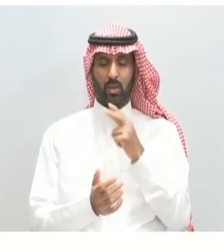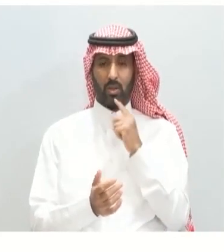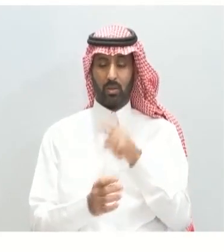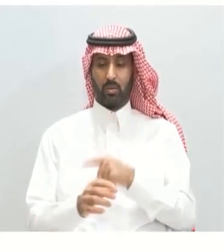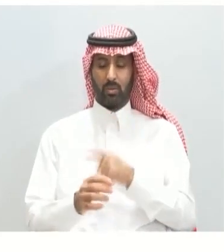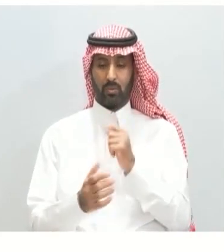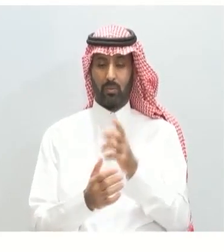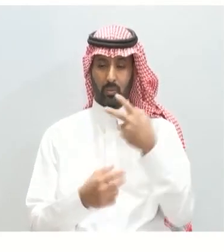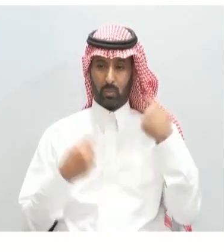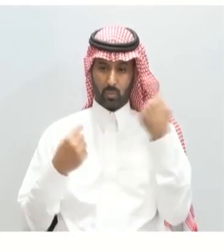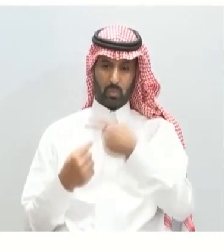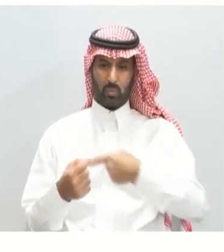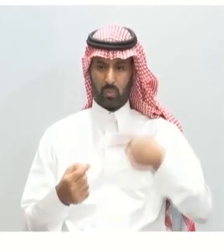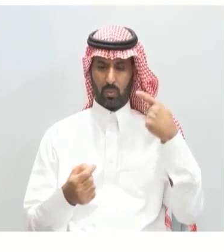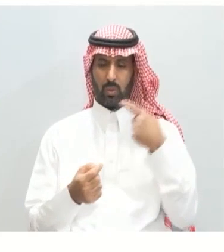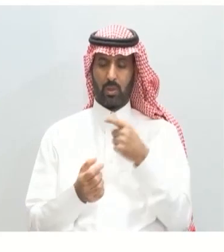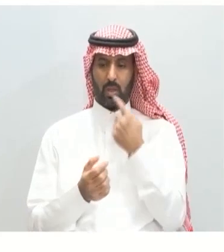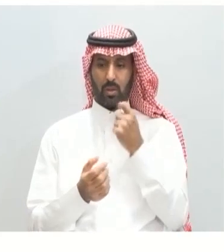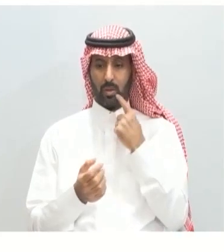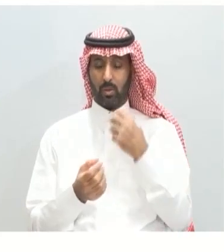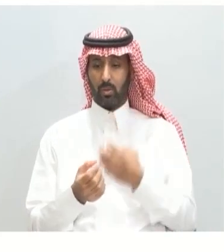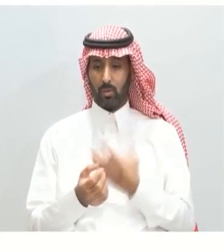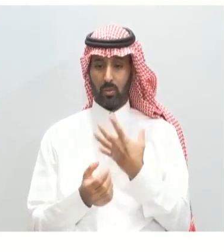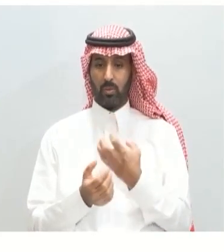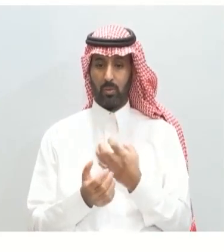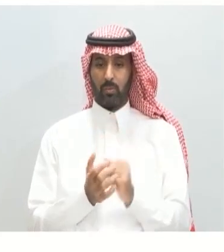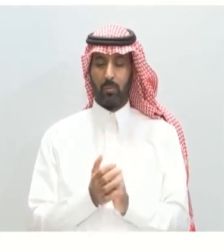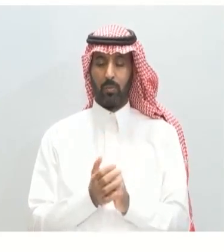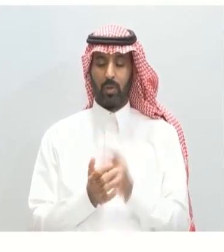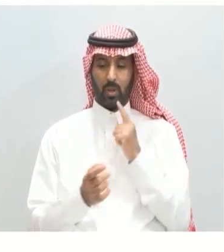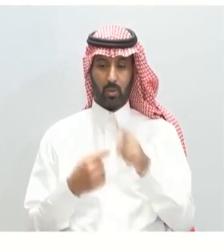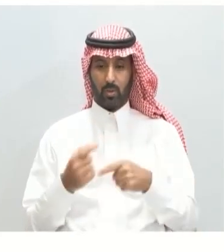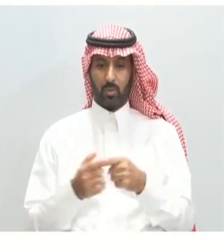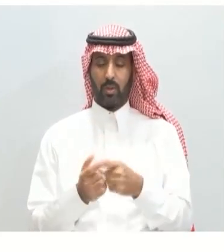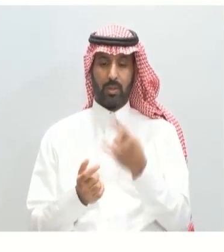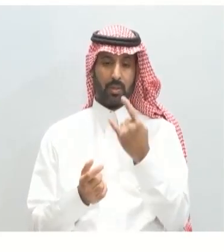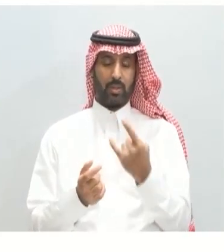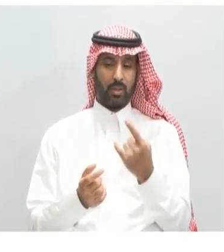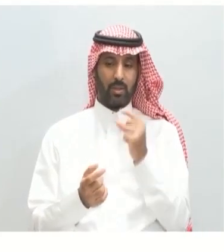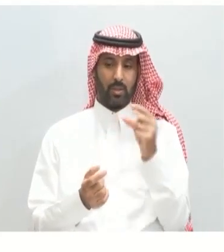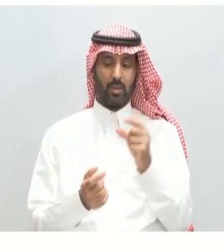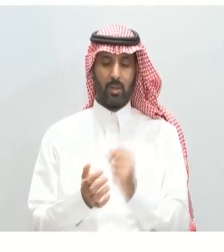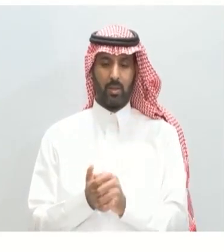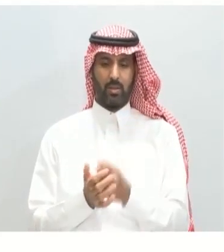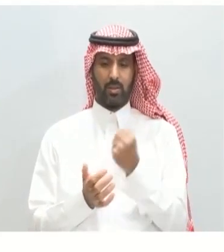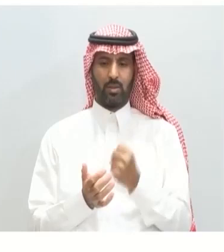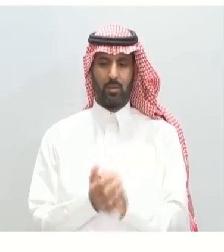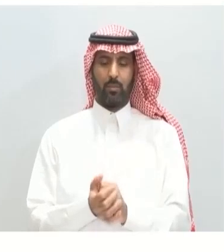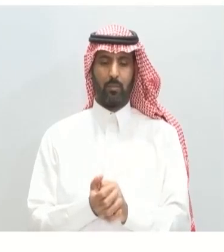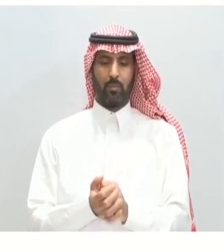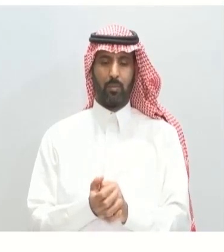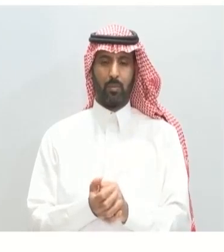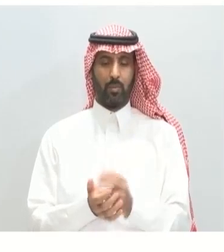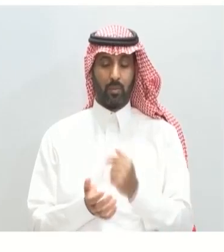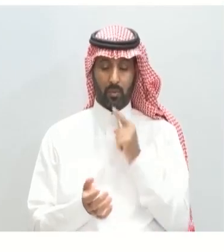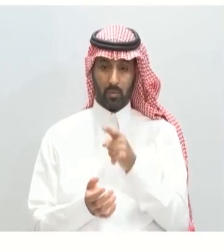the cardiovascular equivalent of rowing for 10 minutes. Hearty, however, this certainly